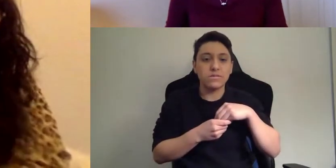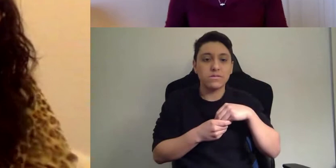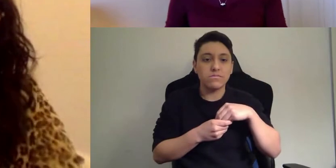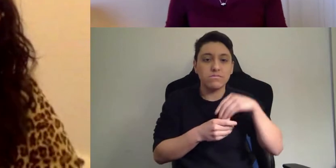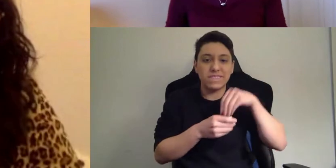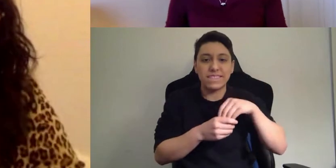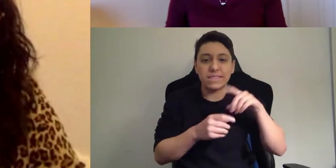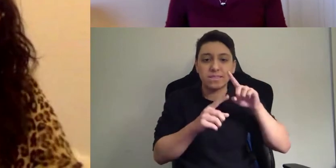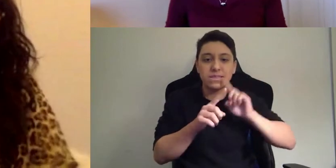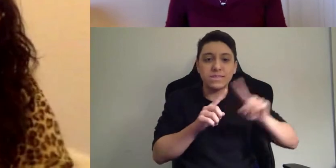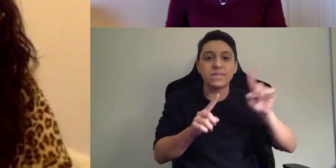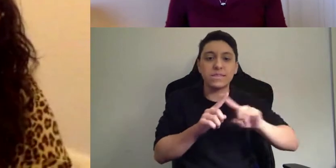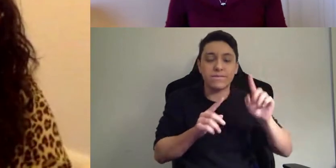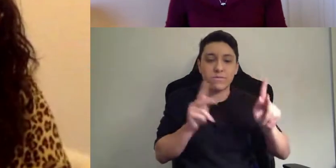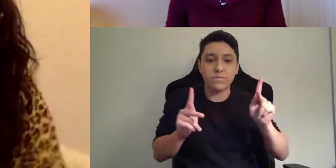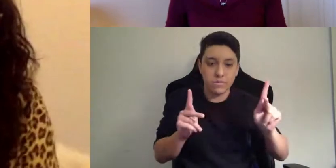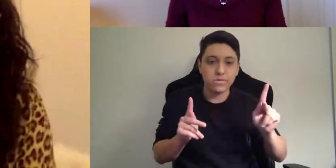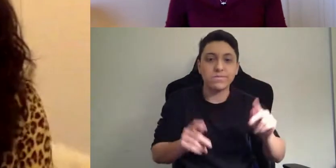And